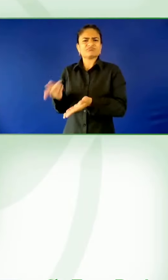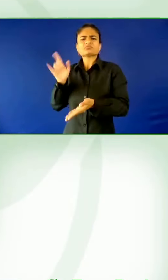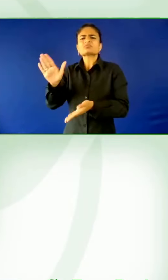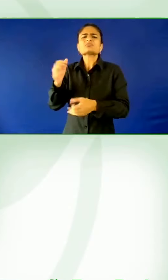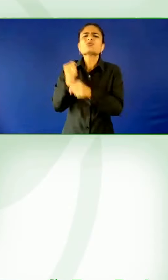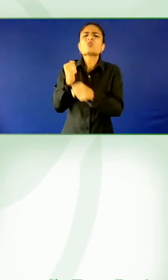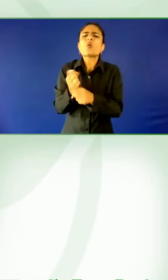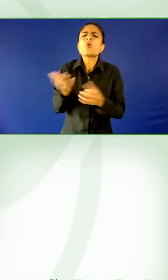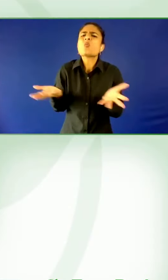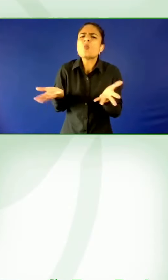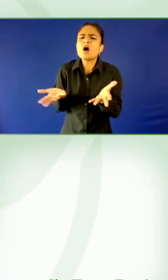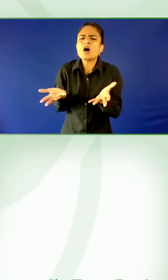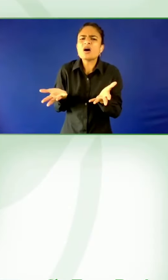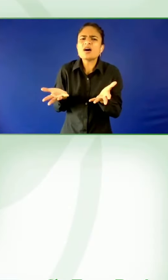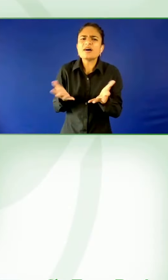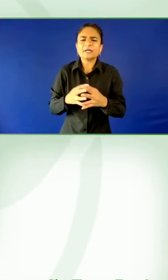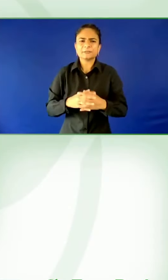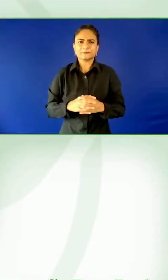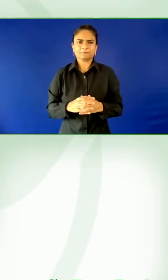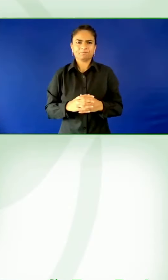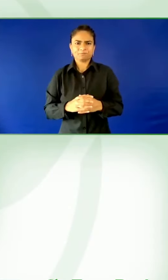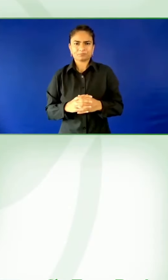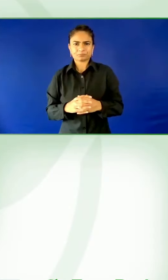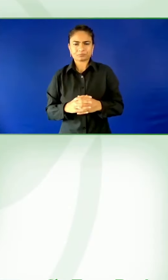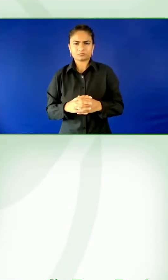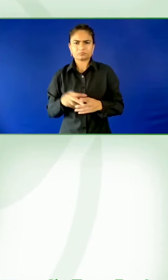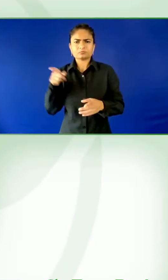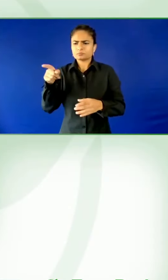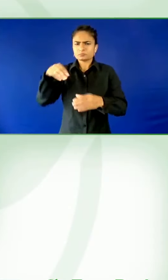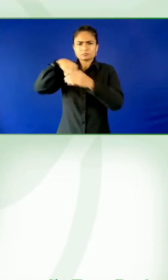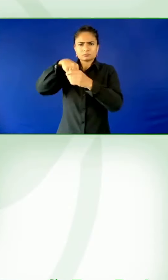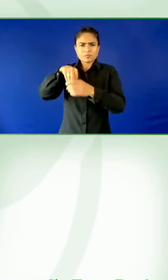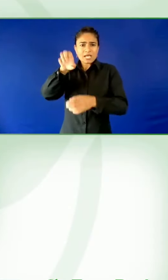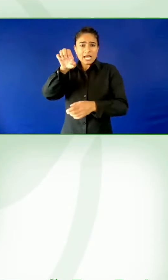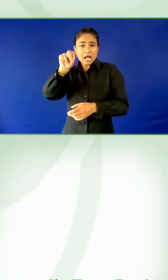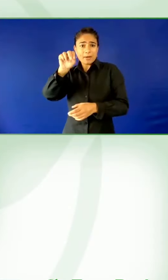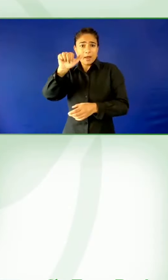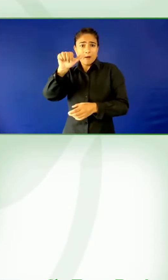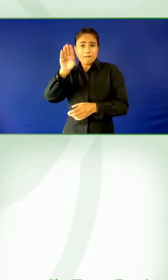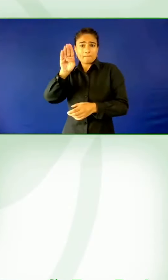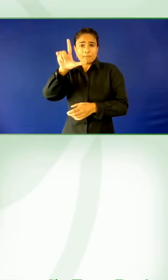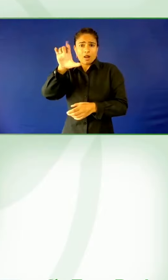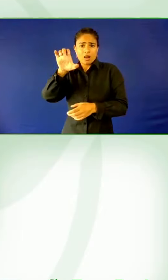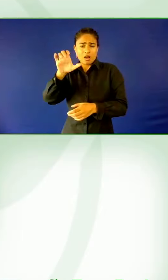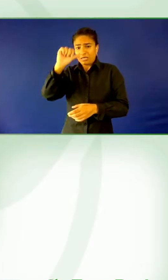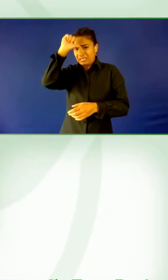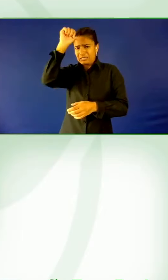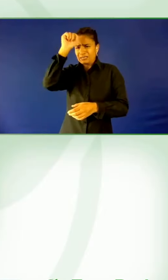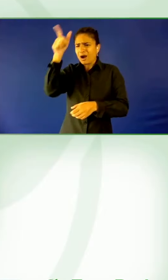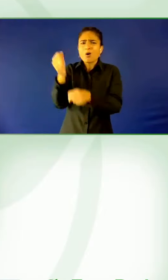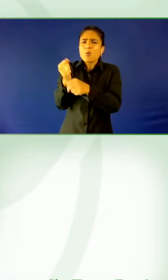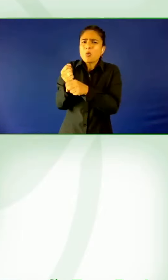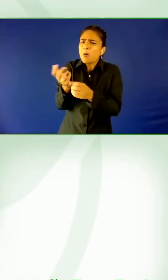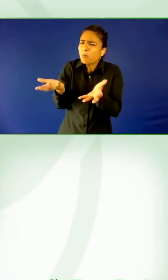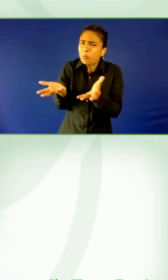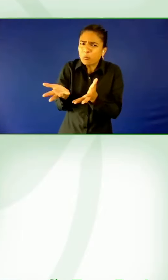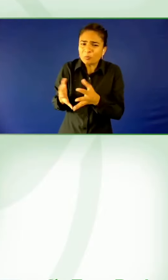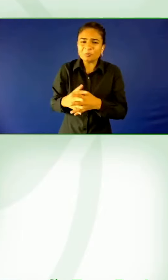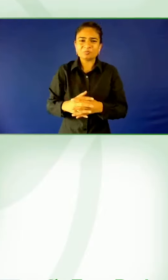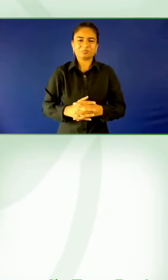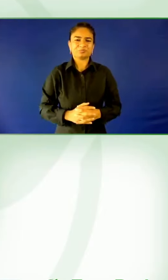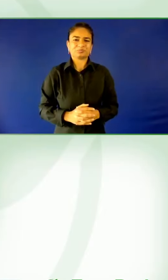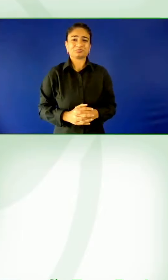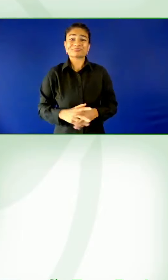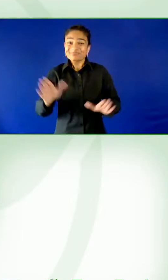Good morning and good afternoon in India and Asia, and early good morning in